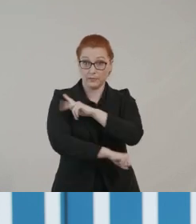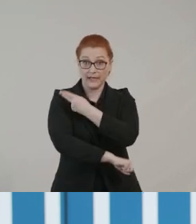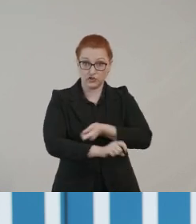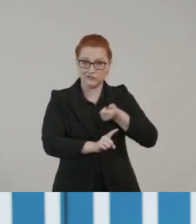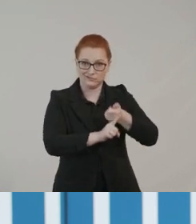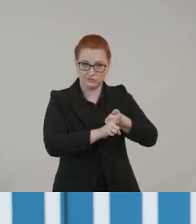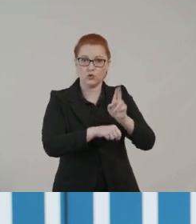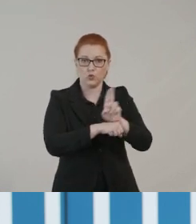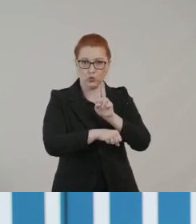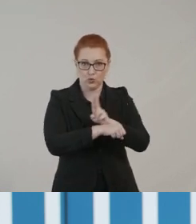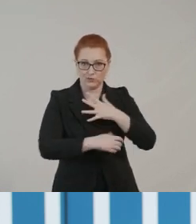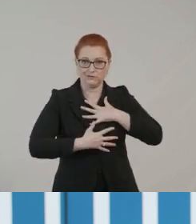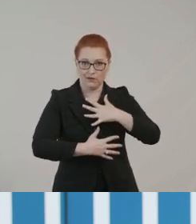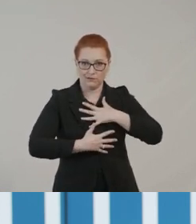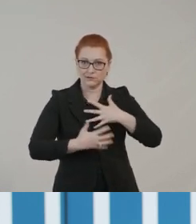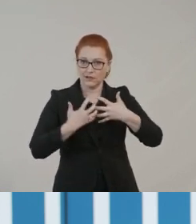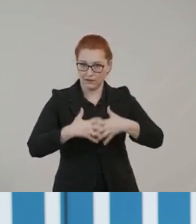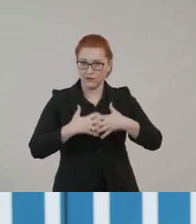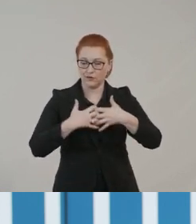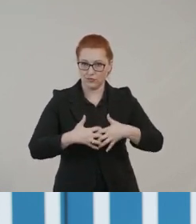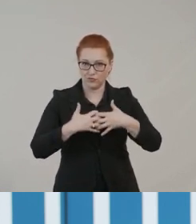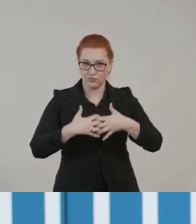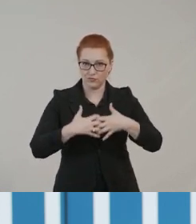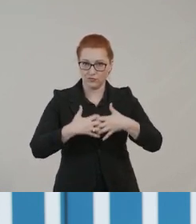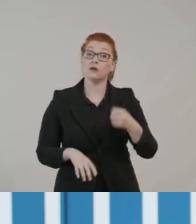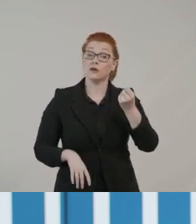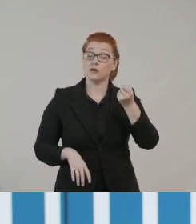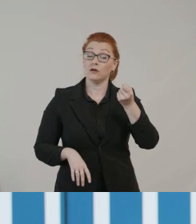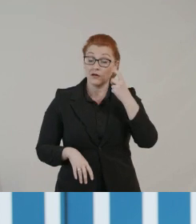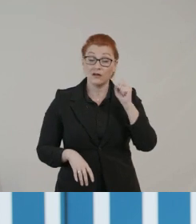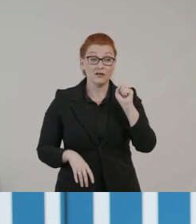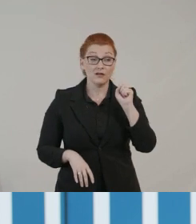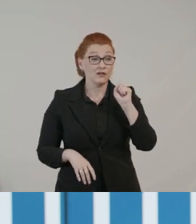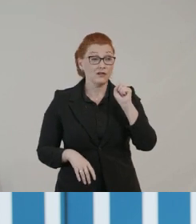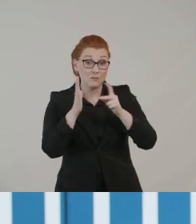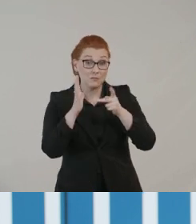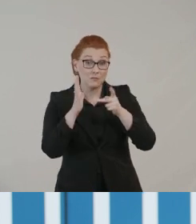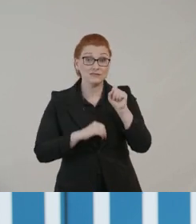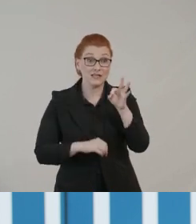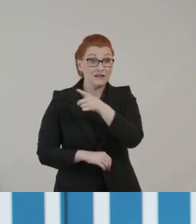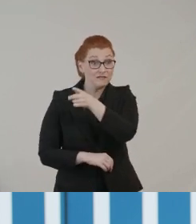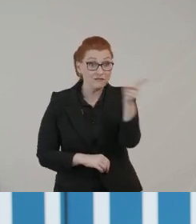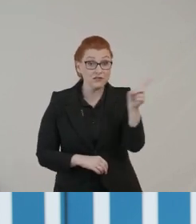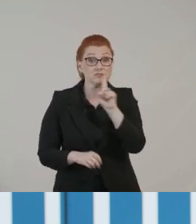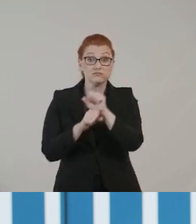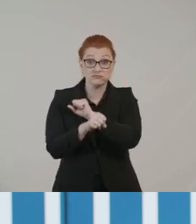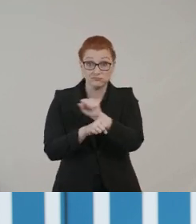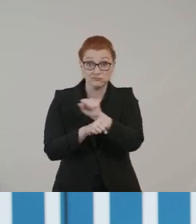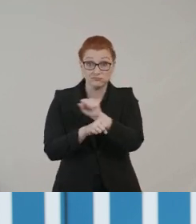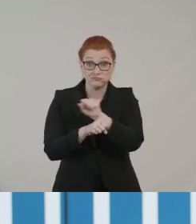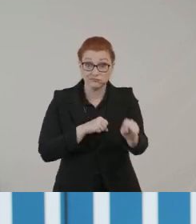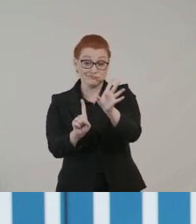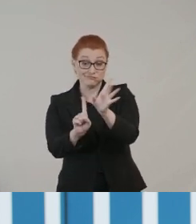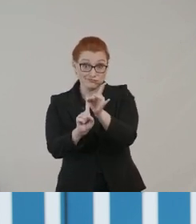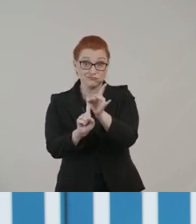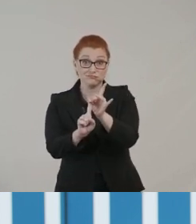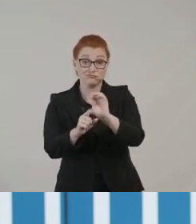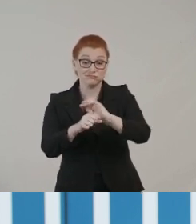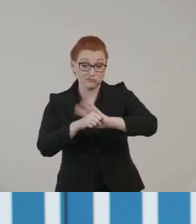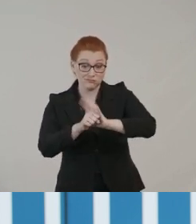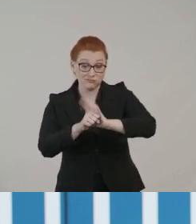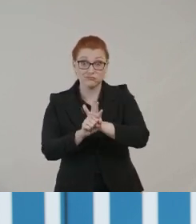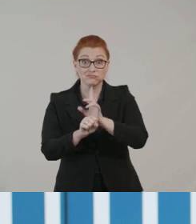This ventilator support, if you do contract COVID-19, is critical